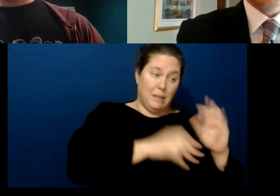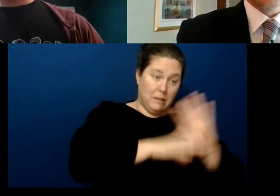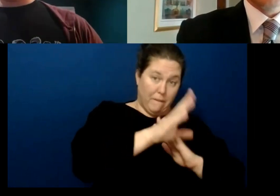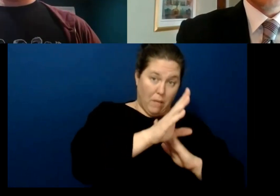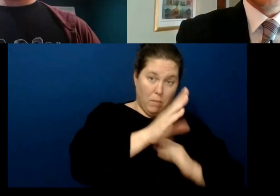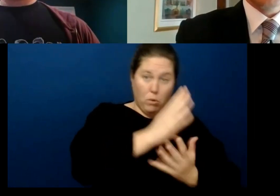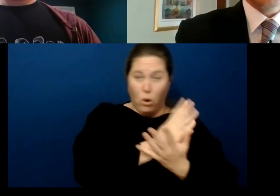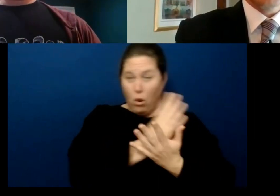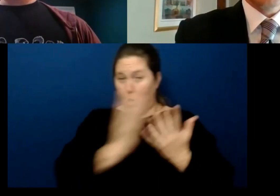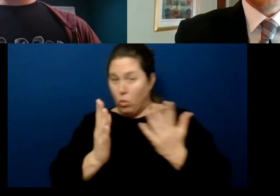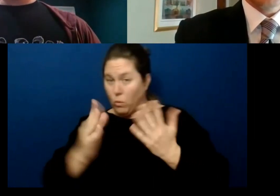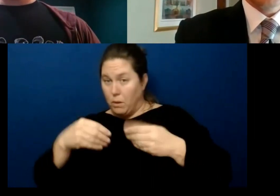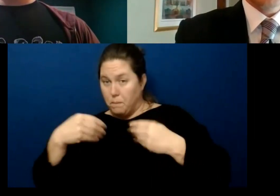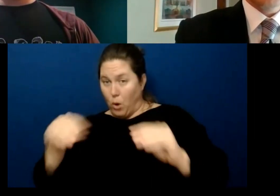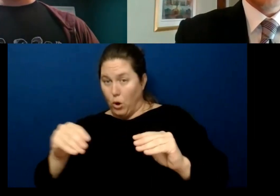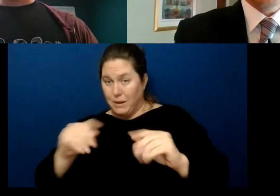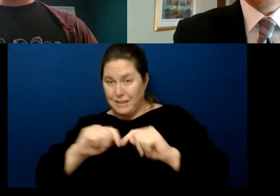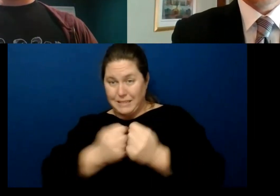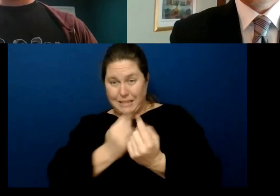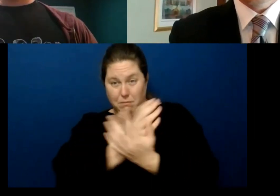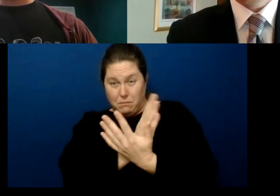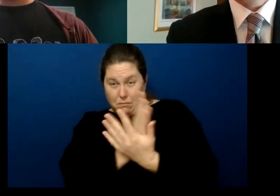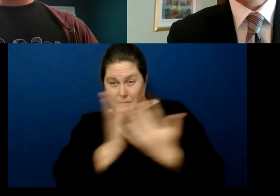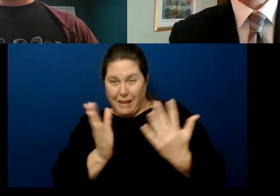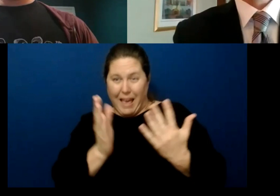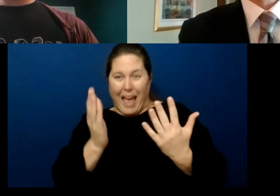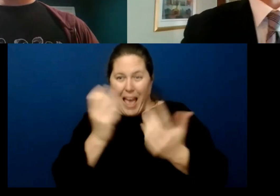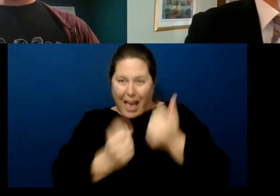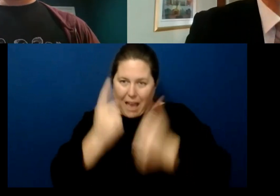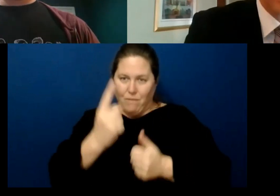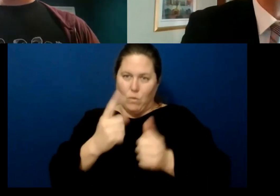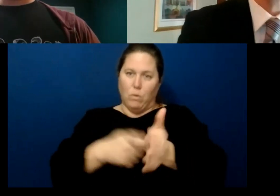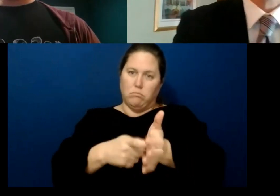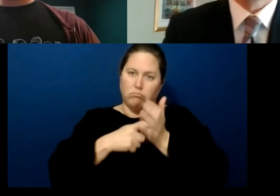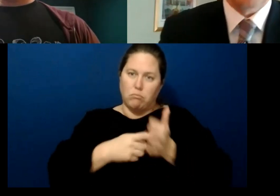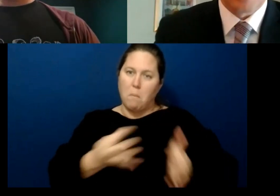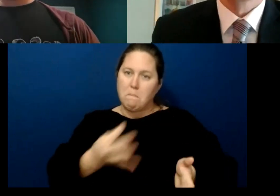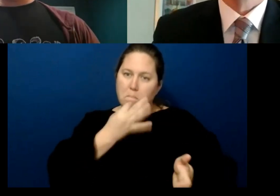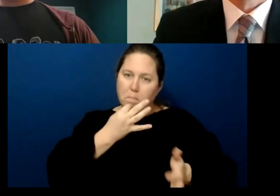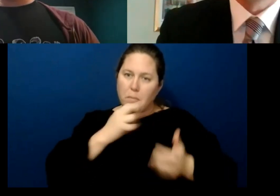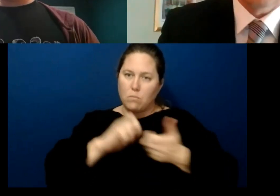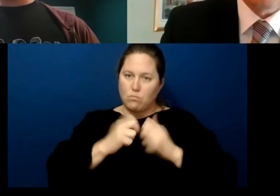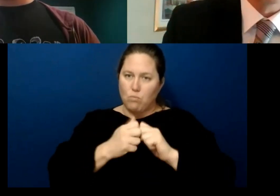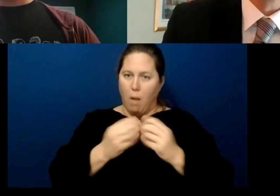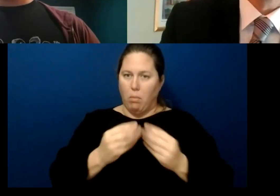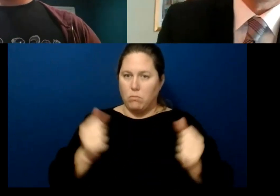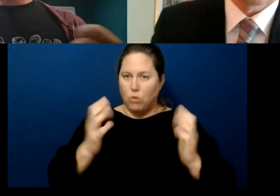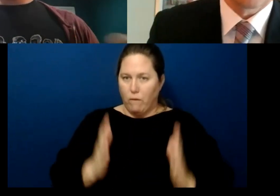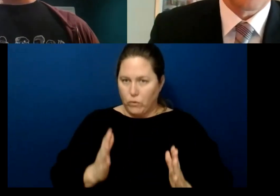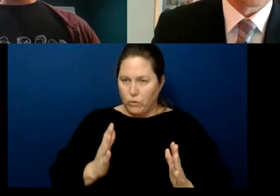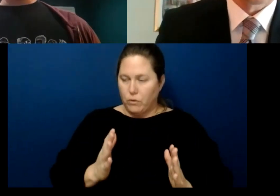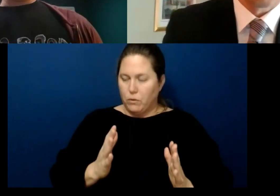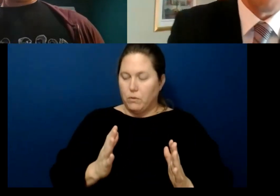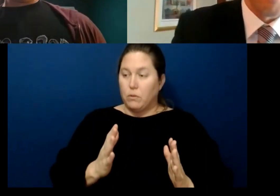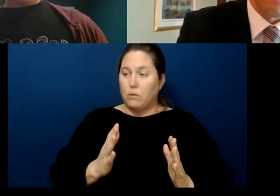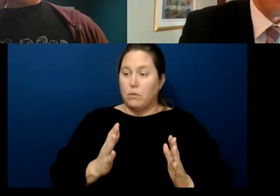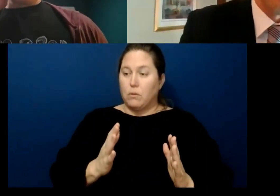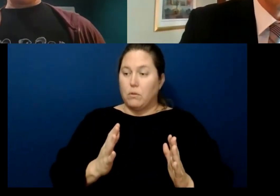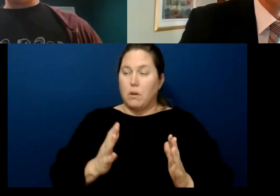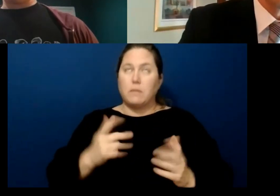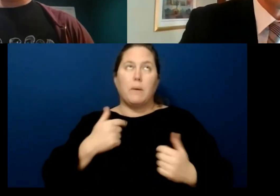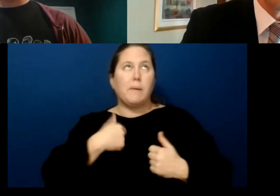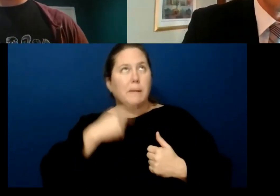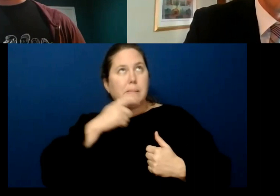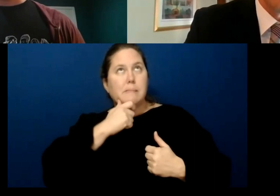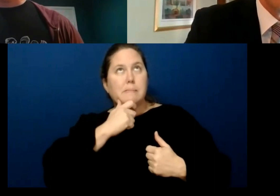through to the marketing teams, everyone has to be a problem solver. And so if you can practice your problem solving skills and you can say, hey, I'd love to make a game